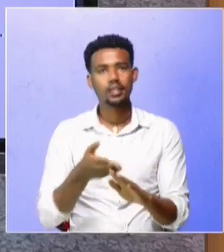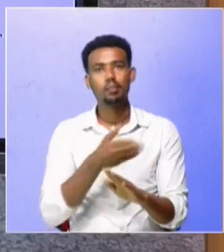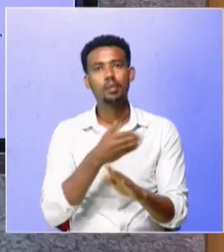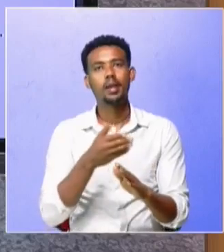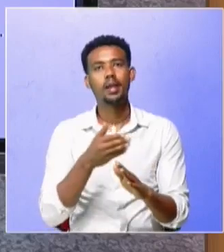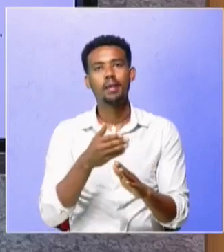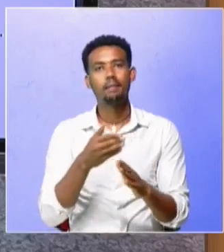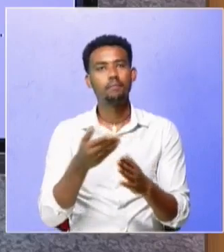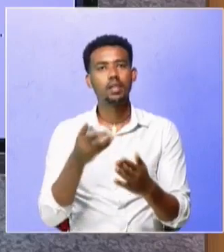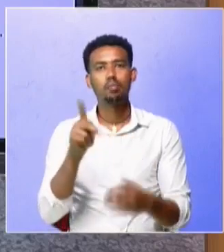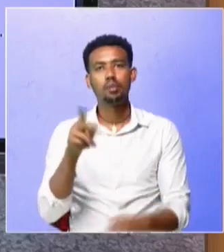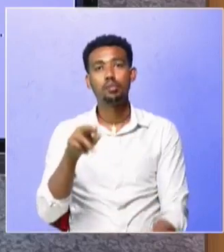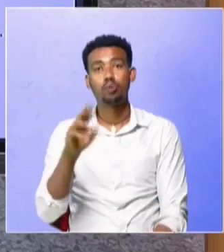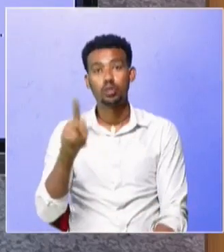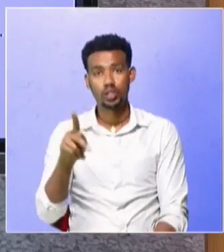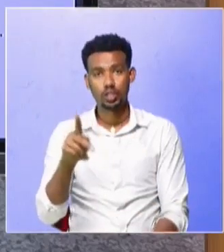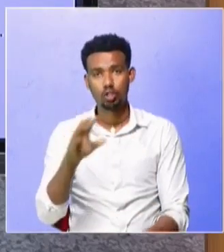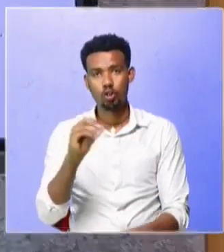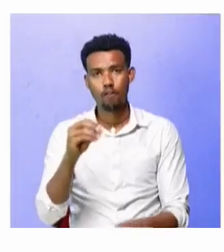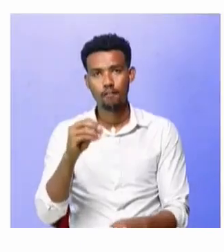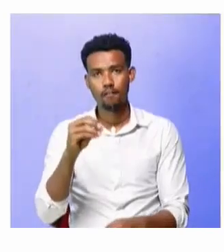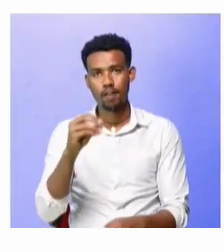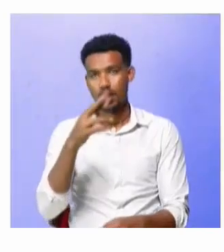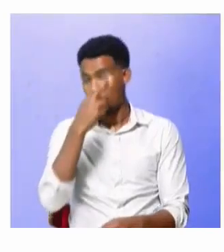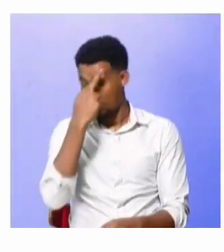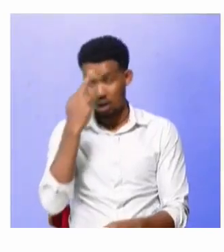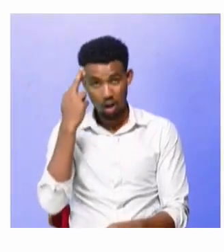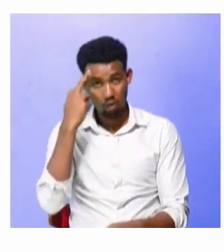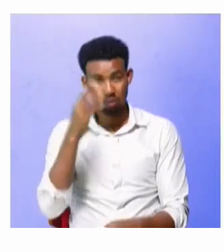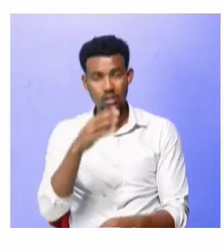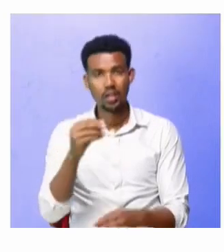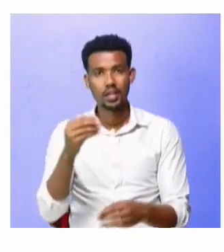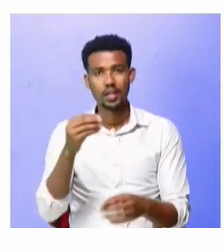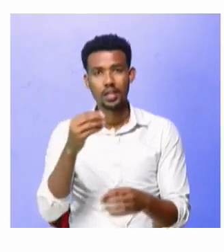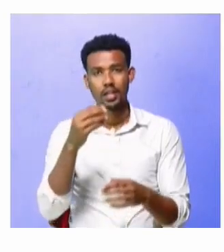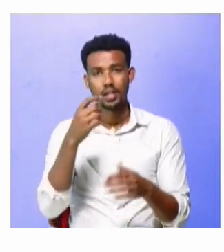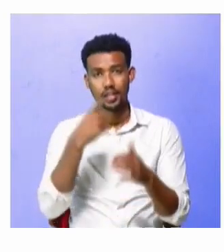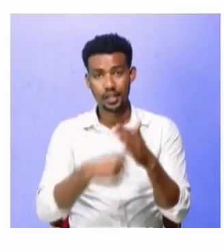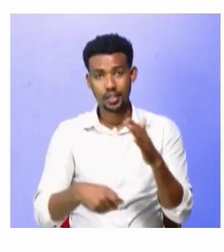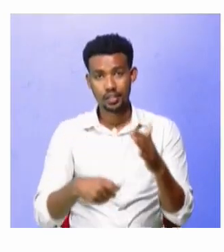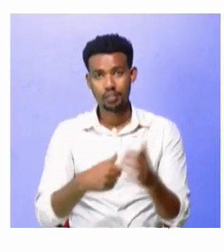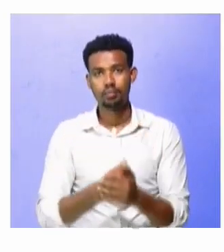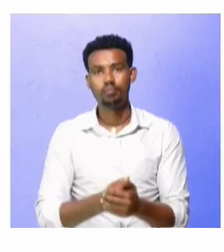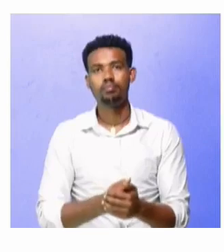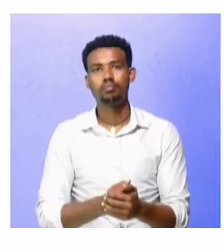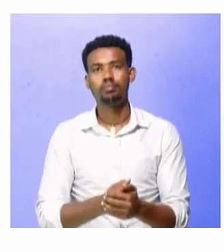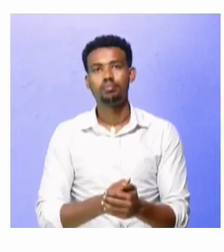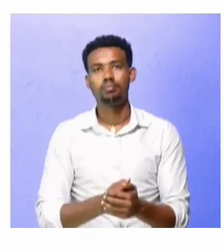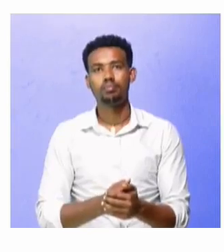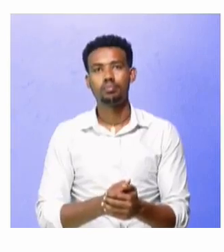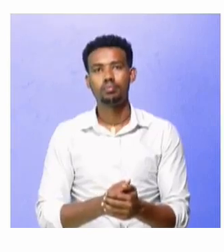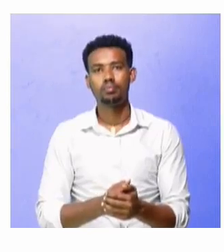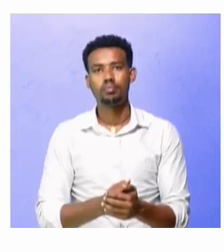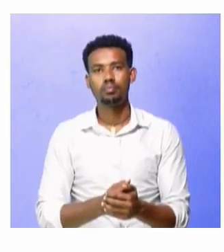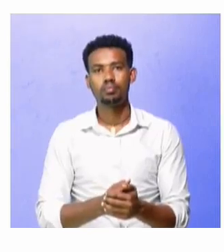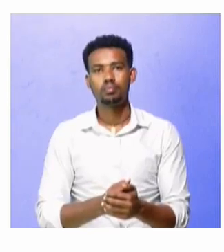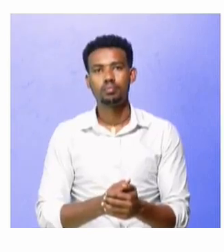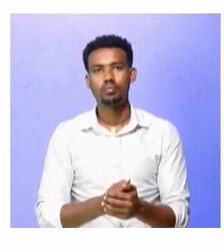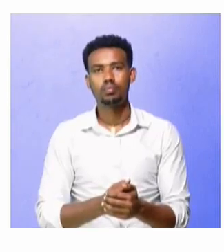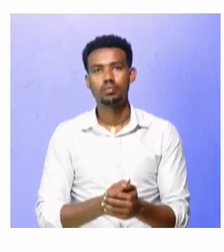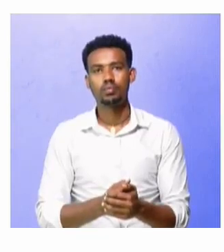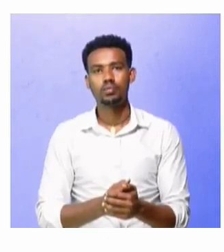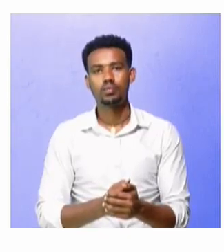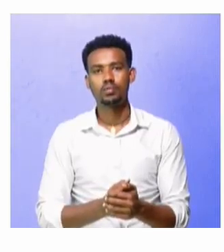of cause and reason. We give or we tell why something happens. We explain why